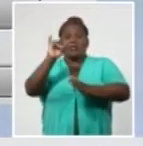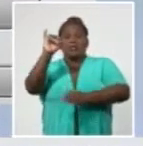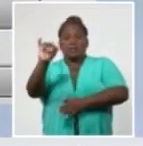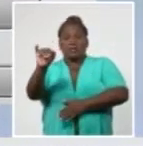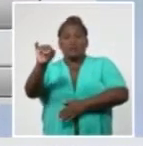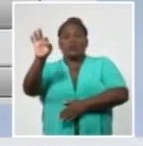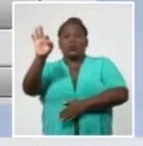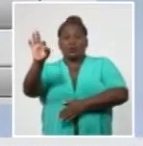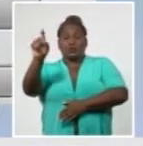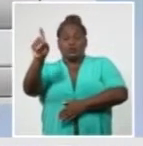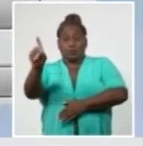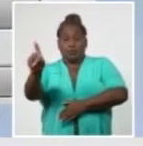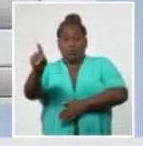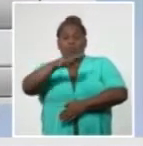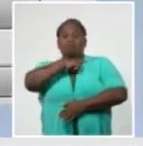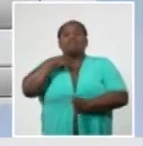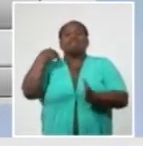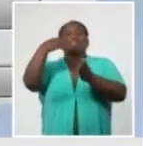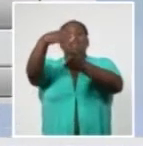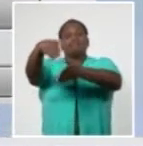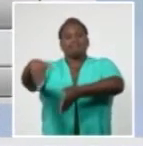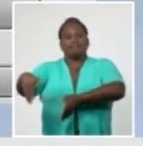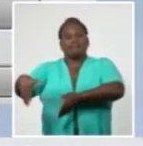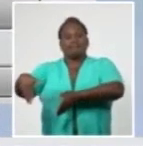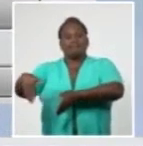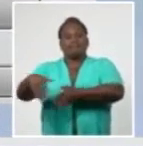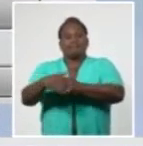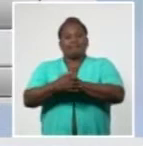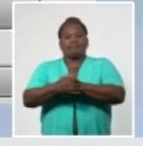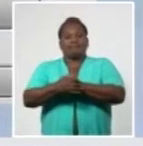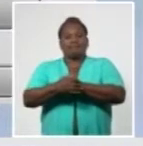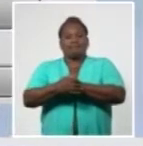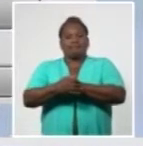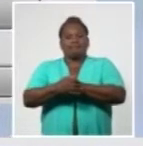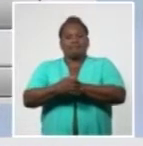136,865 people tested positive for COVID-19 and